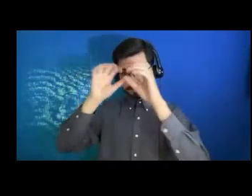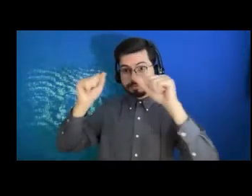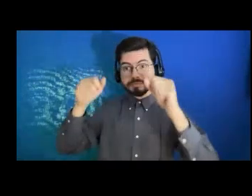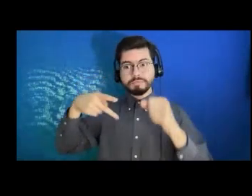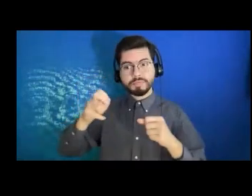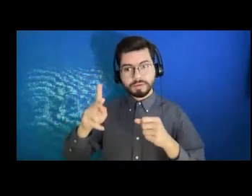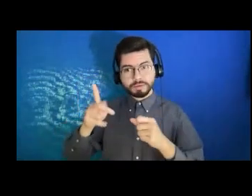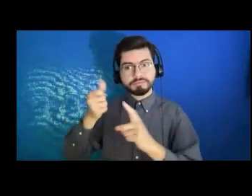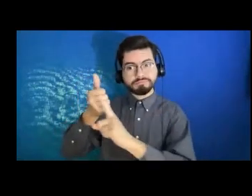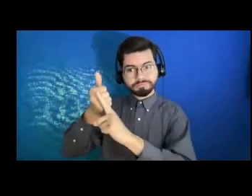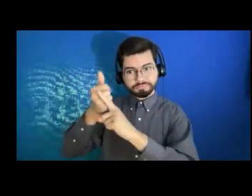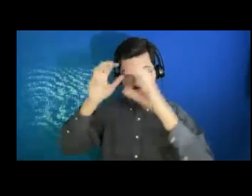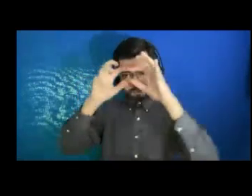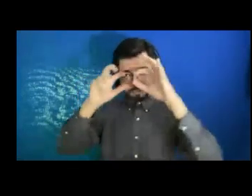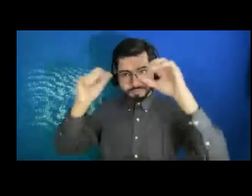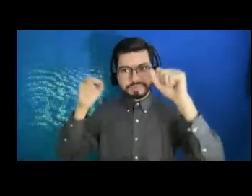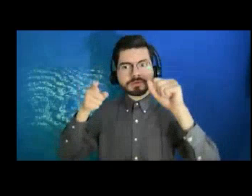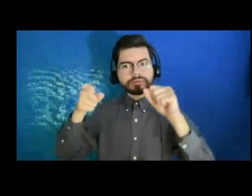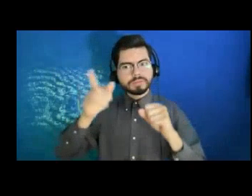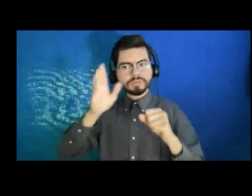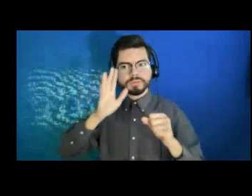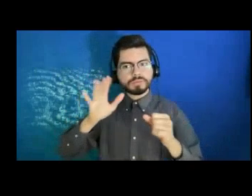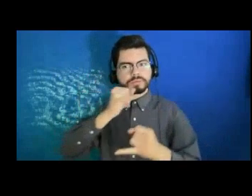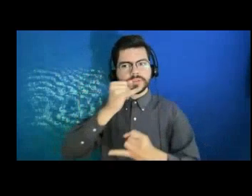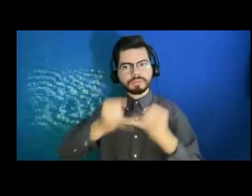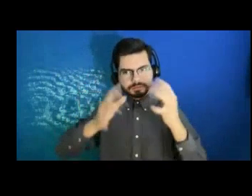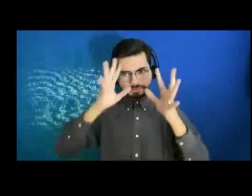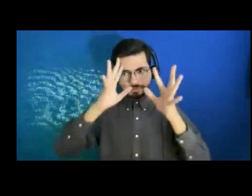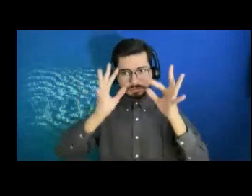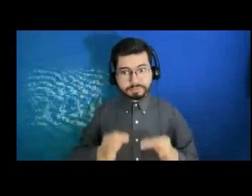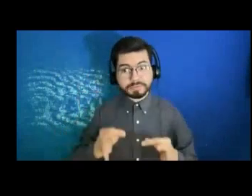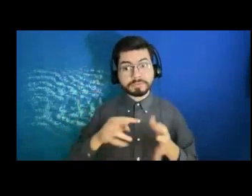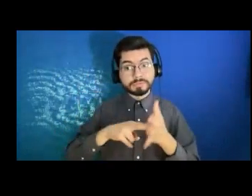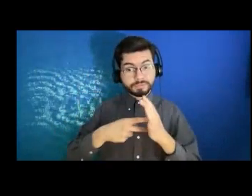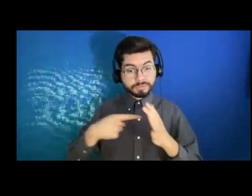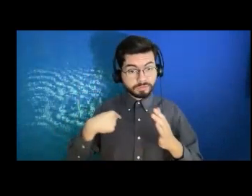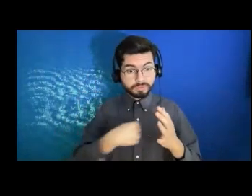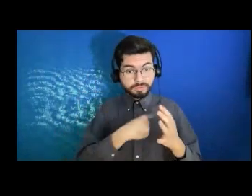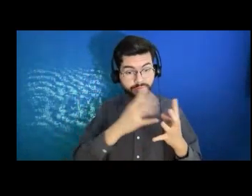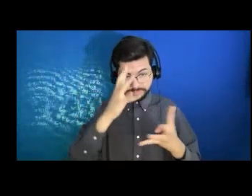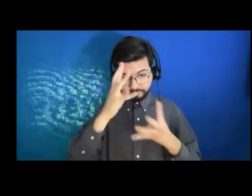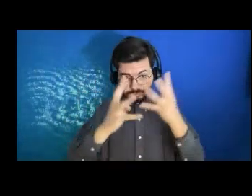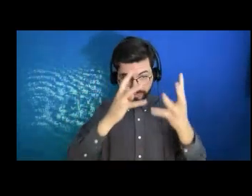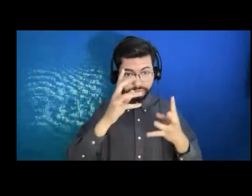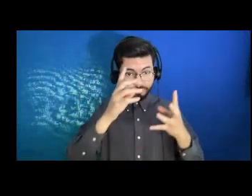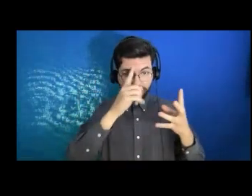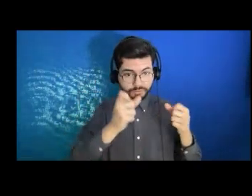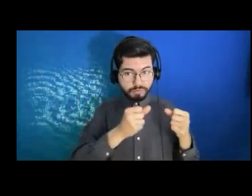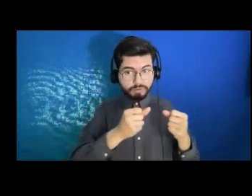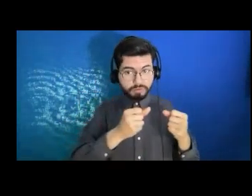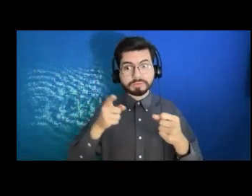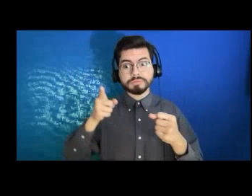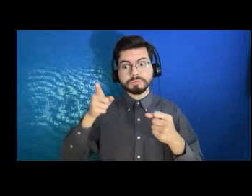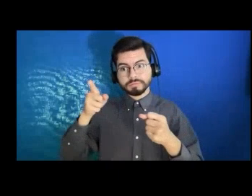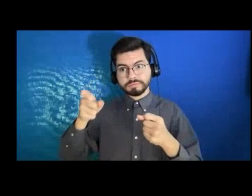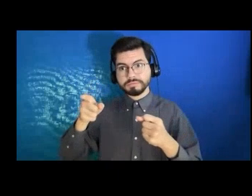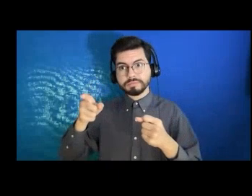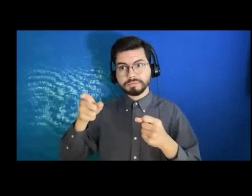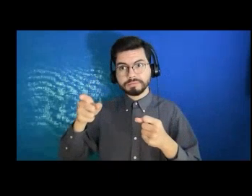the say on every strategy that we come up with. So what I like to say is stay in your lane and drive